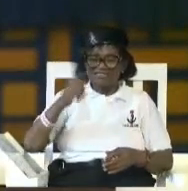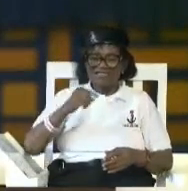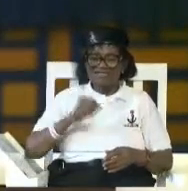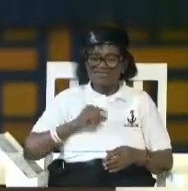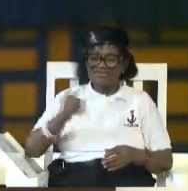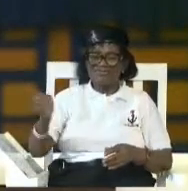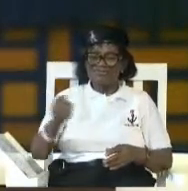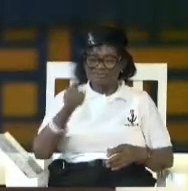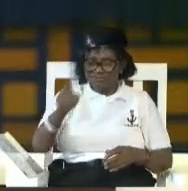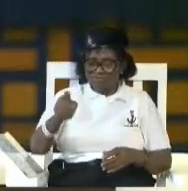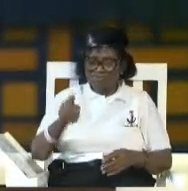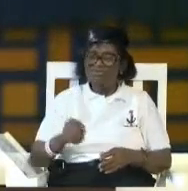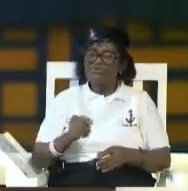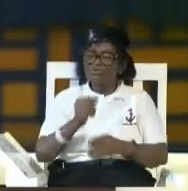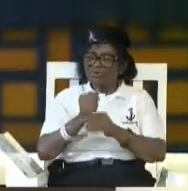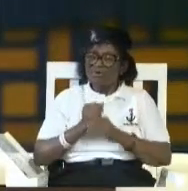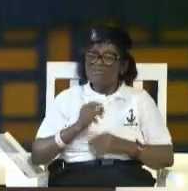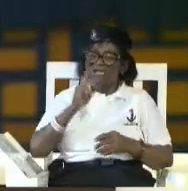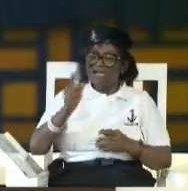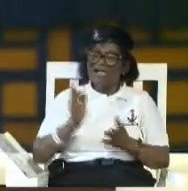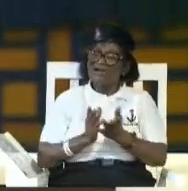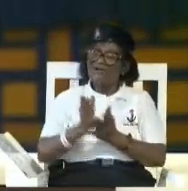And God delivered her.